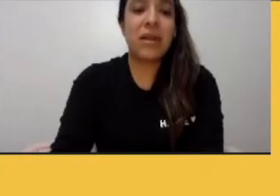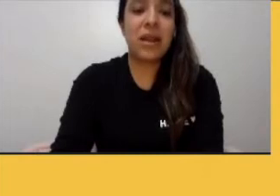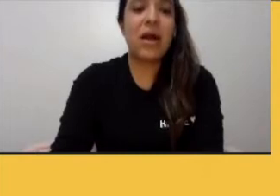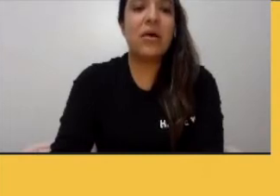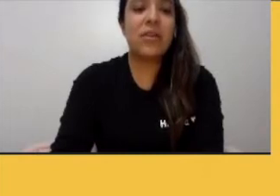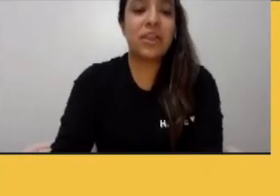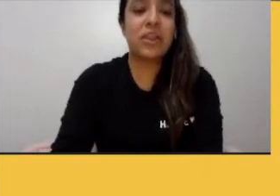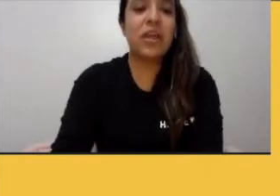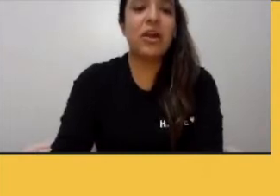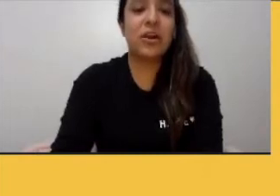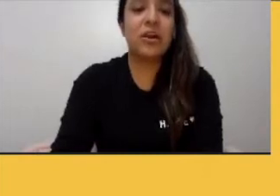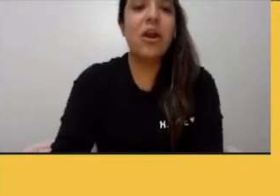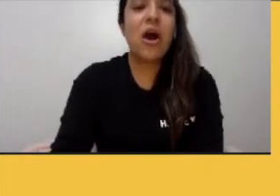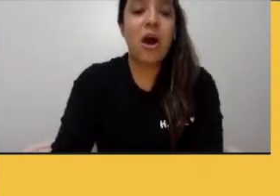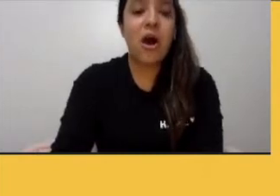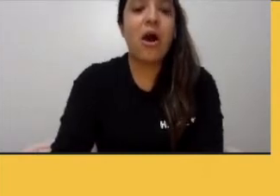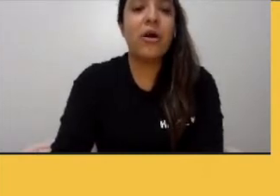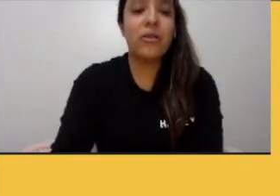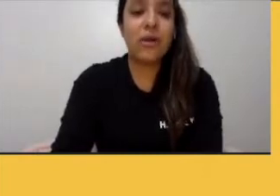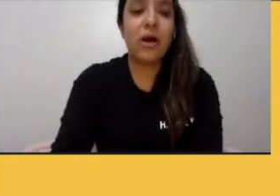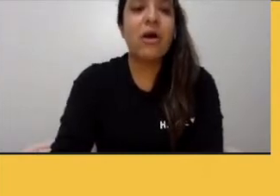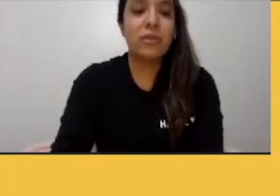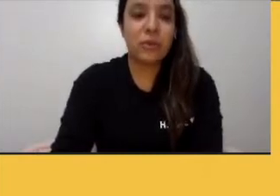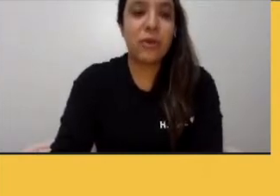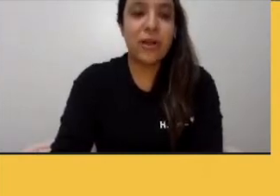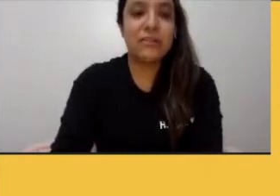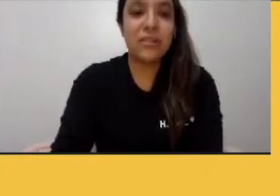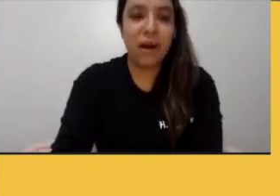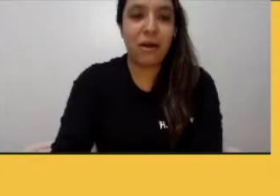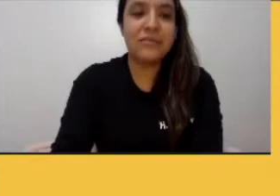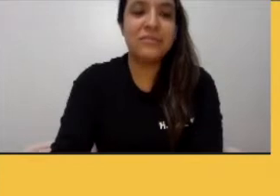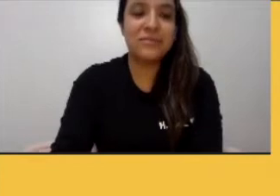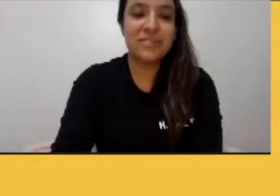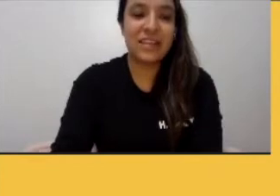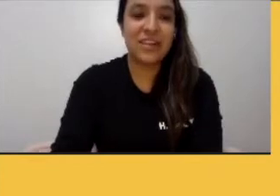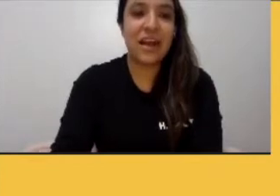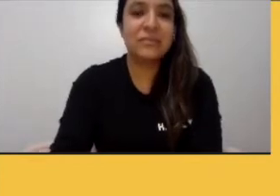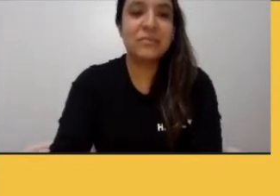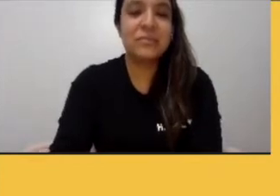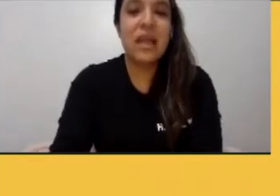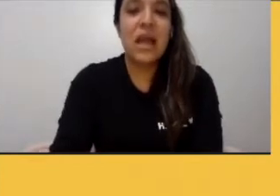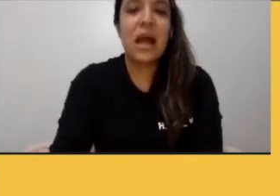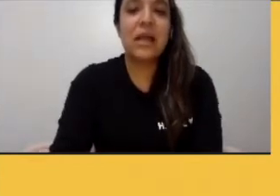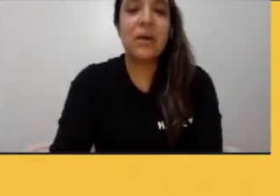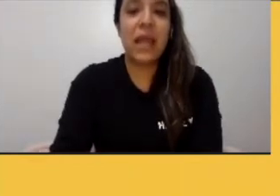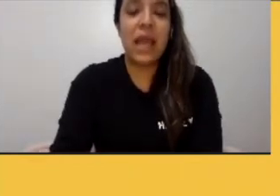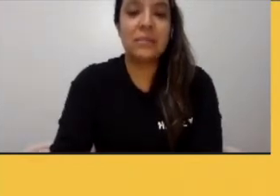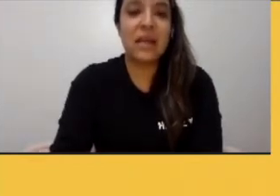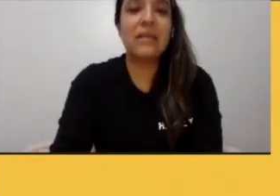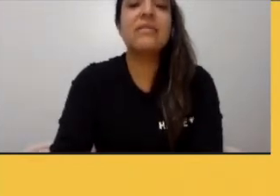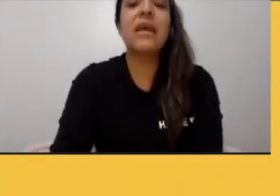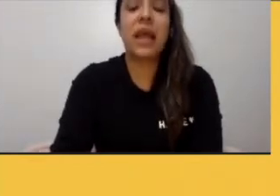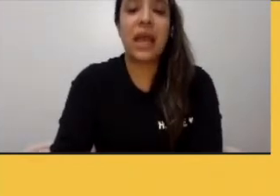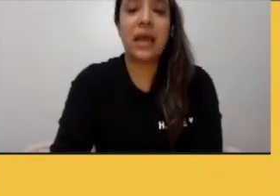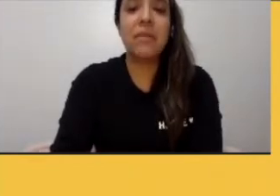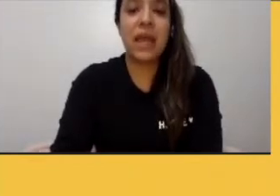out, get ready, go. All, throw. The word is throw. Nice job. I know A-M